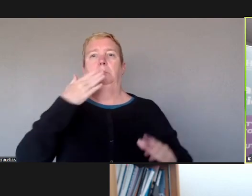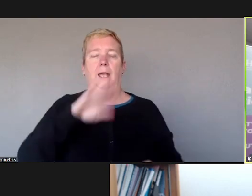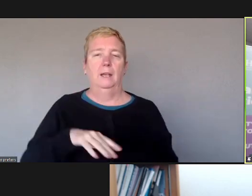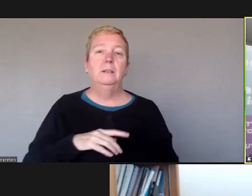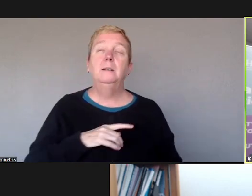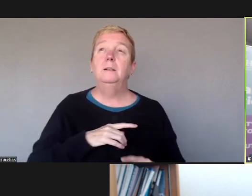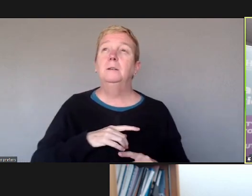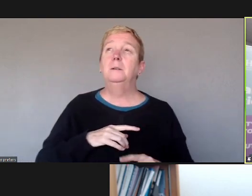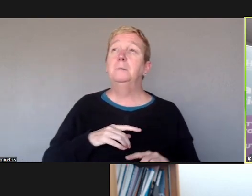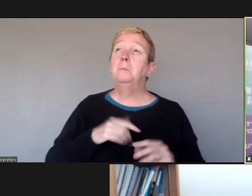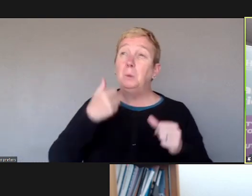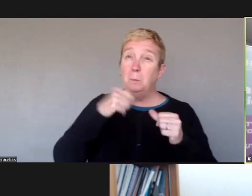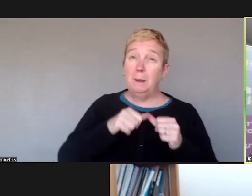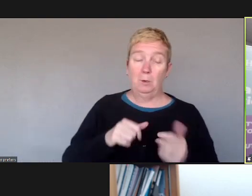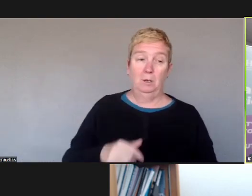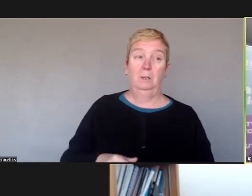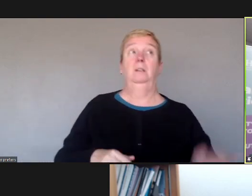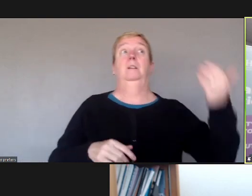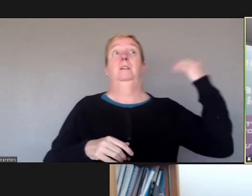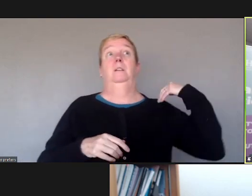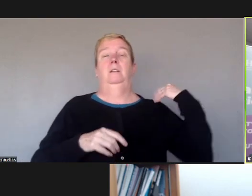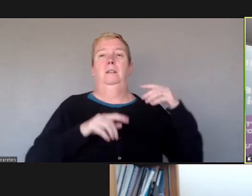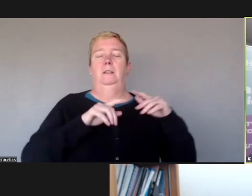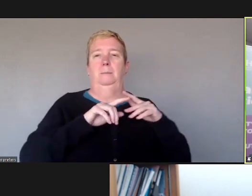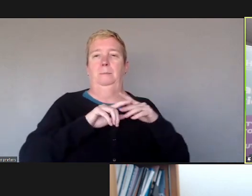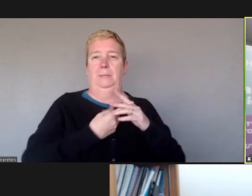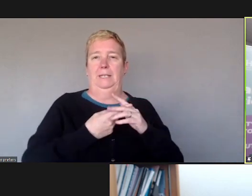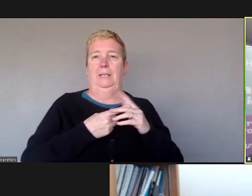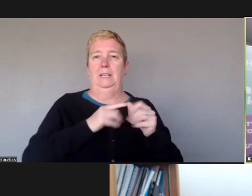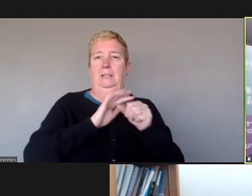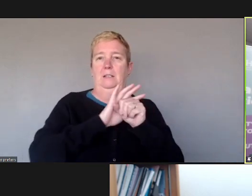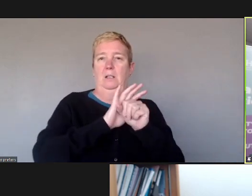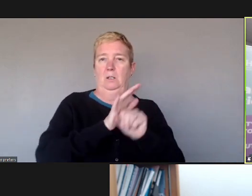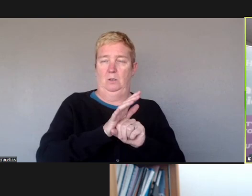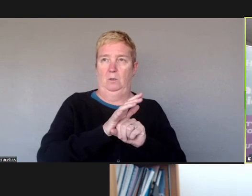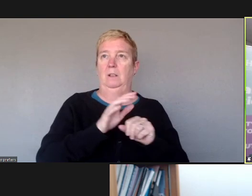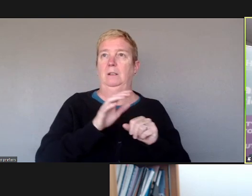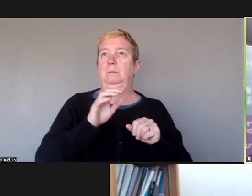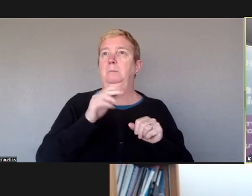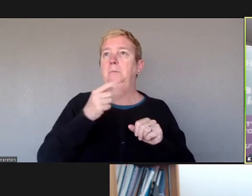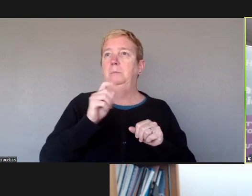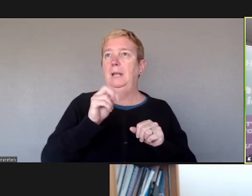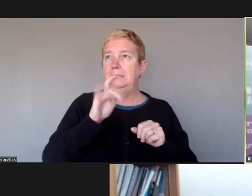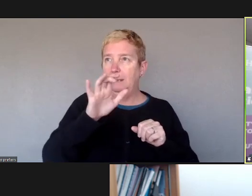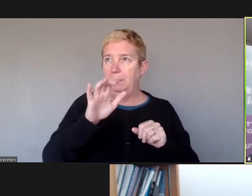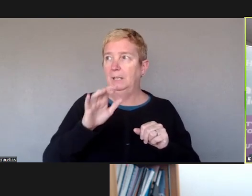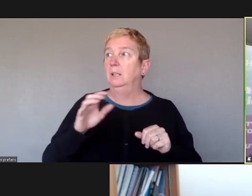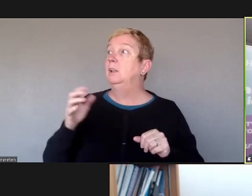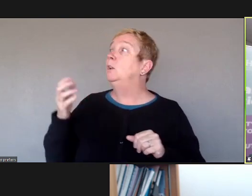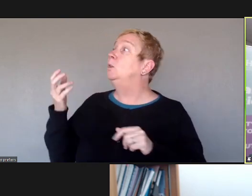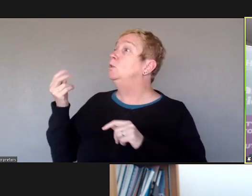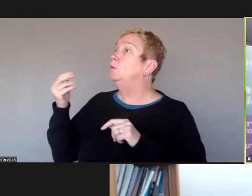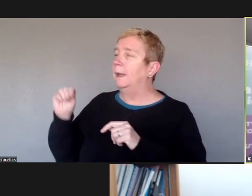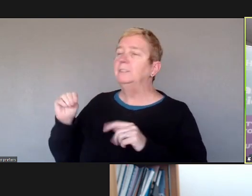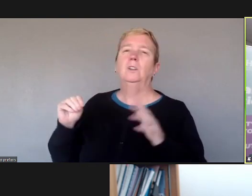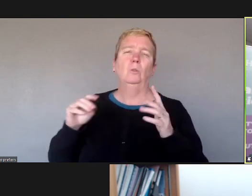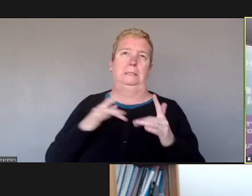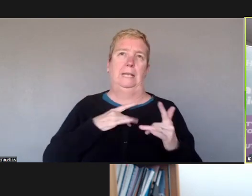week of the pandemic, New Mexico ranks in the bottom 5 to 10 states for hospital beds per capita,